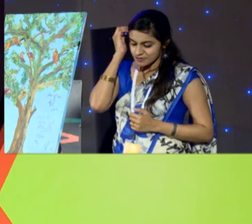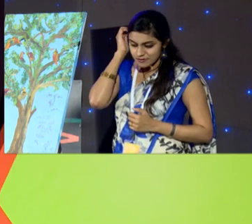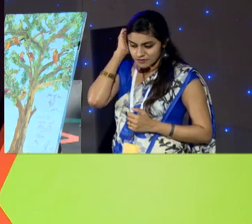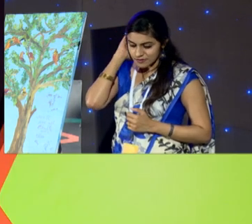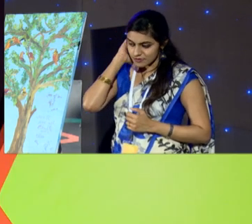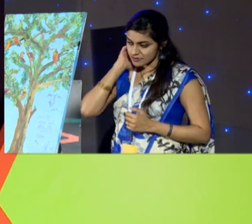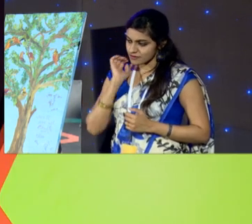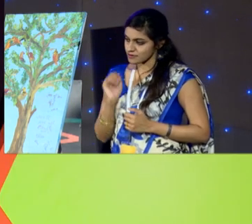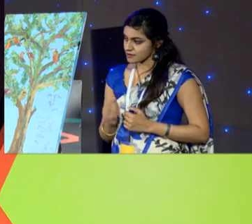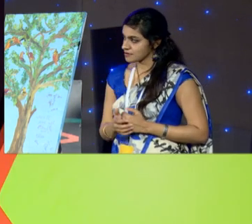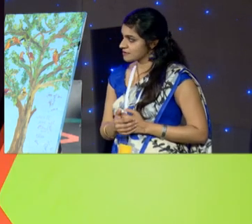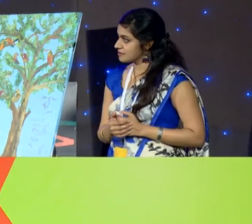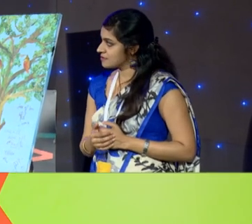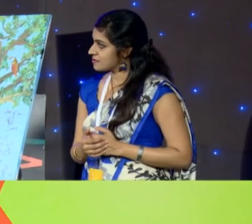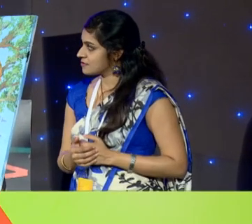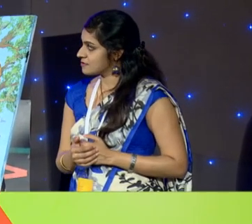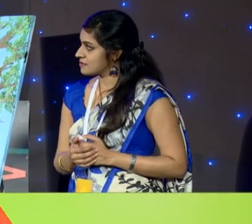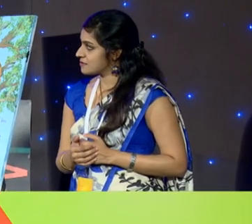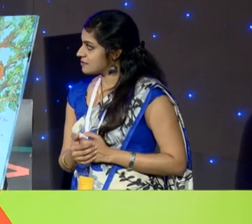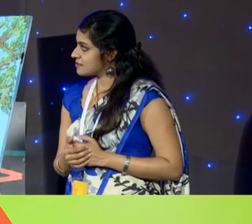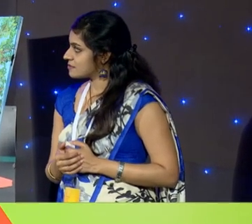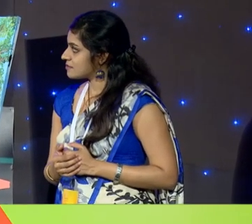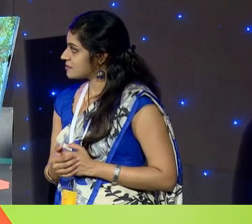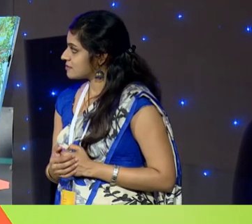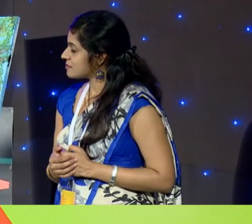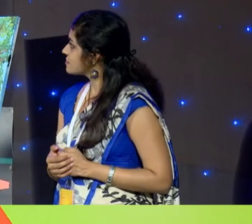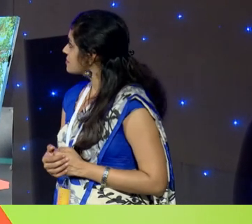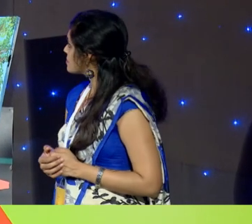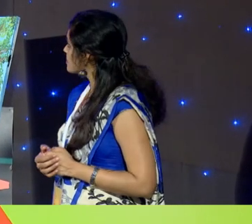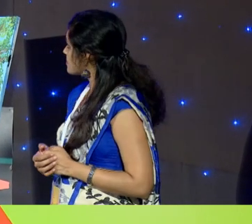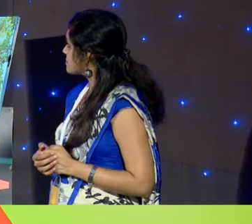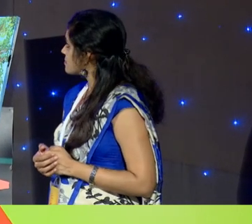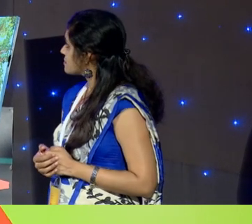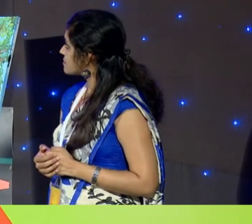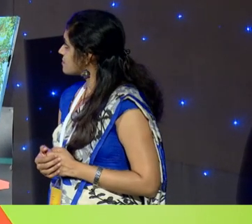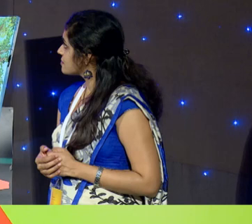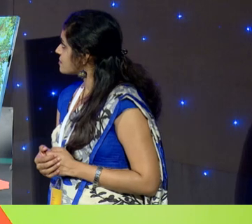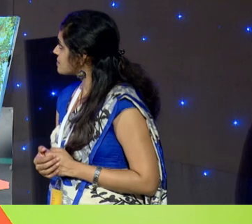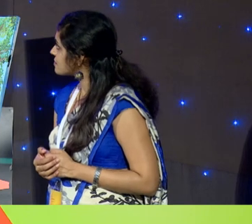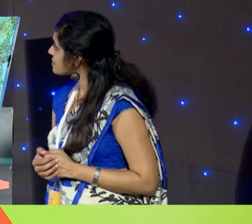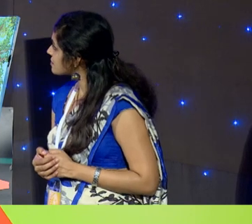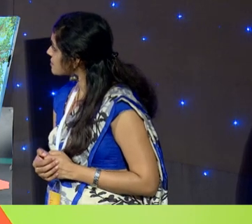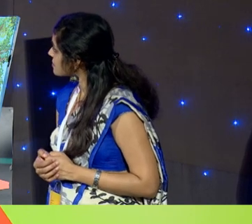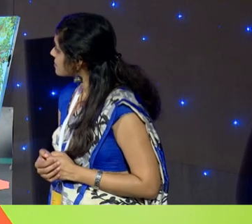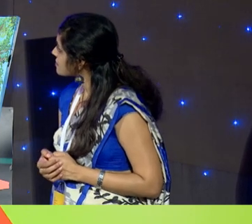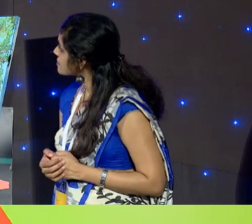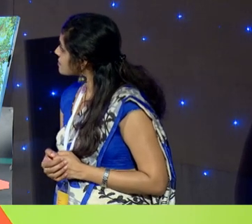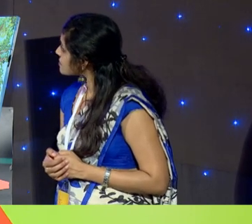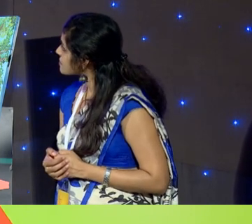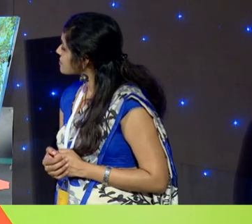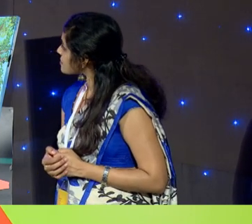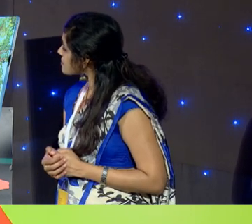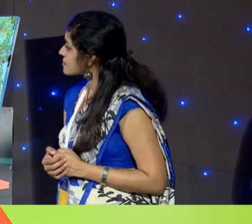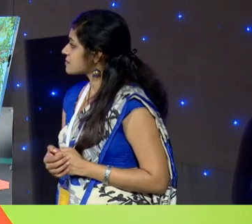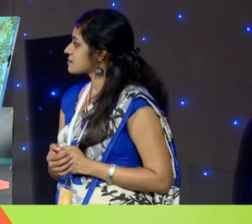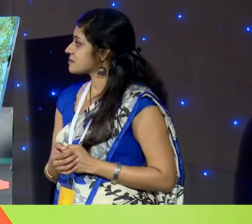having government representatives also with us. There are so many legislations, but it can